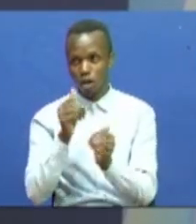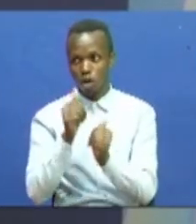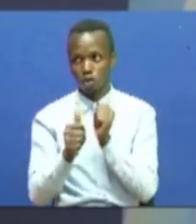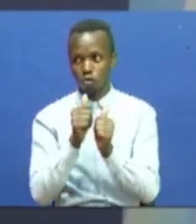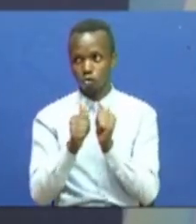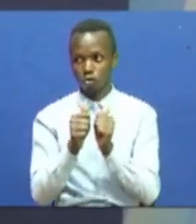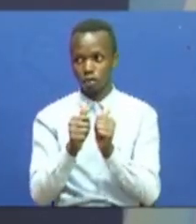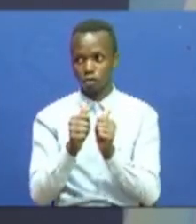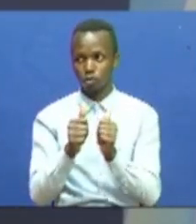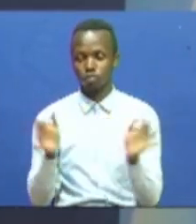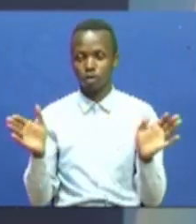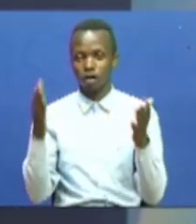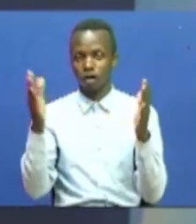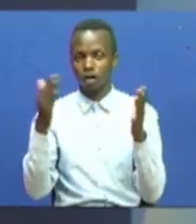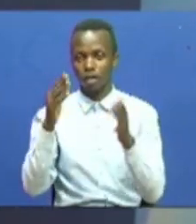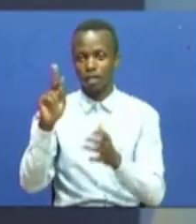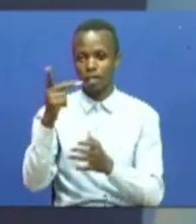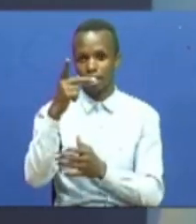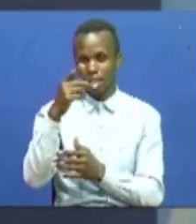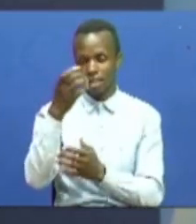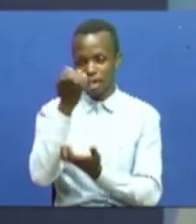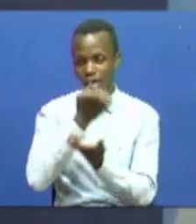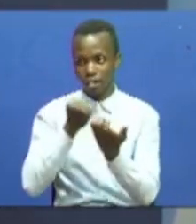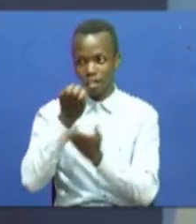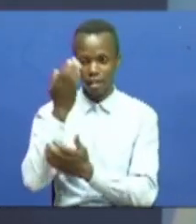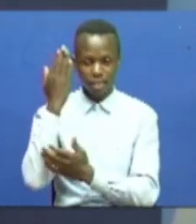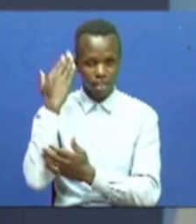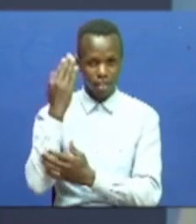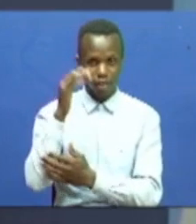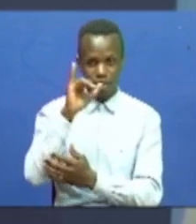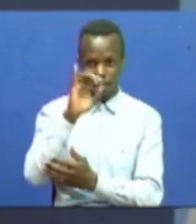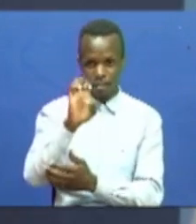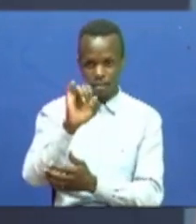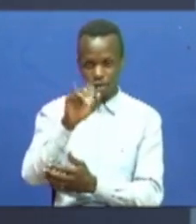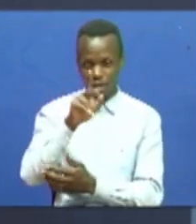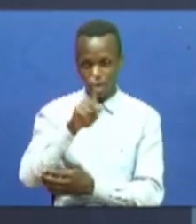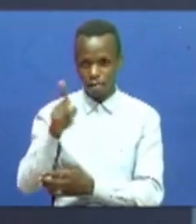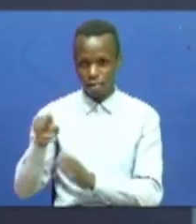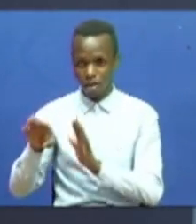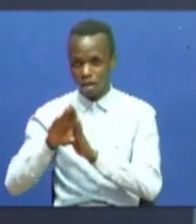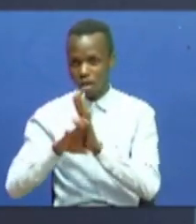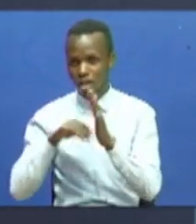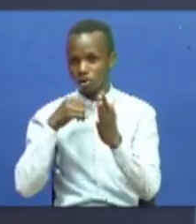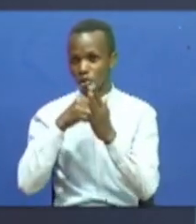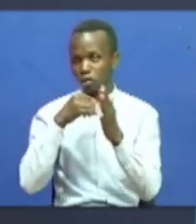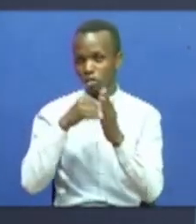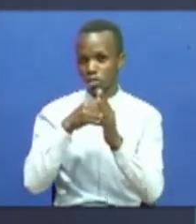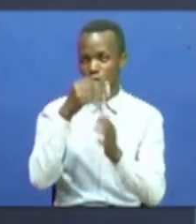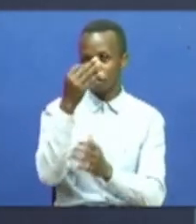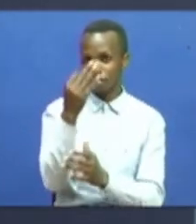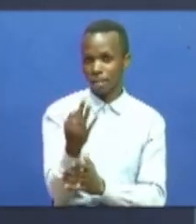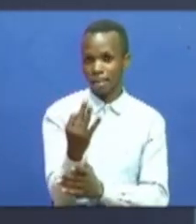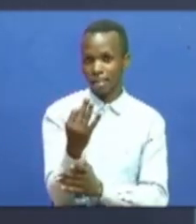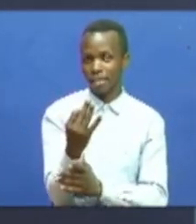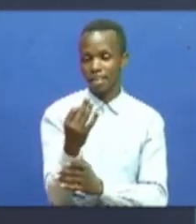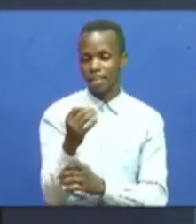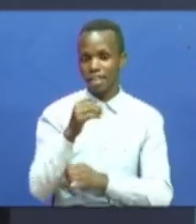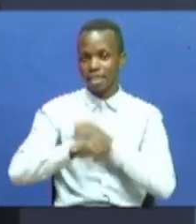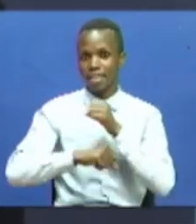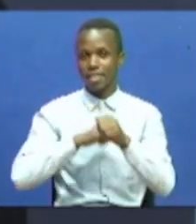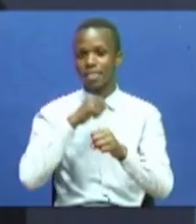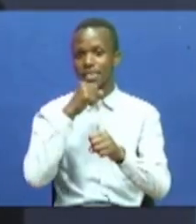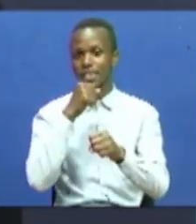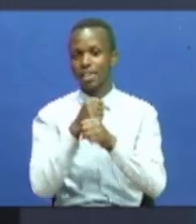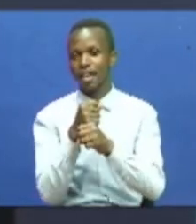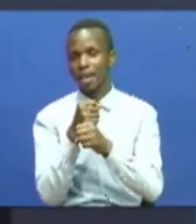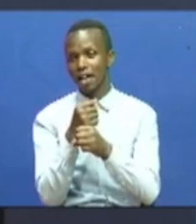the Kenyan economy. The EIPP program has actually consisted for 3 years. And now